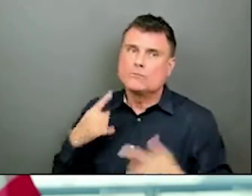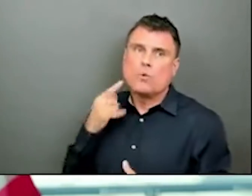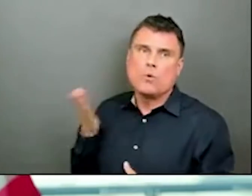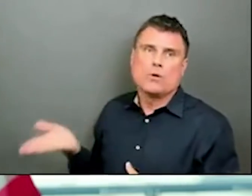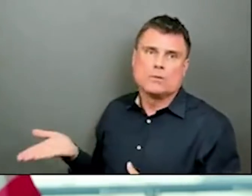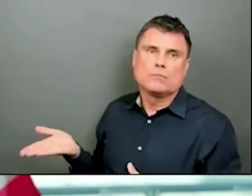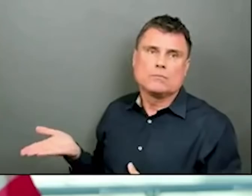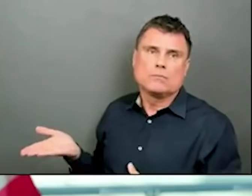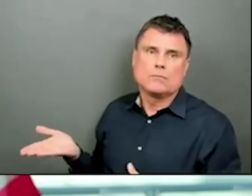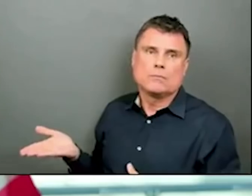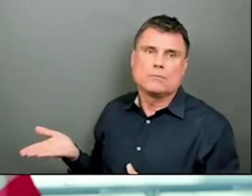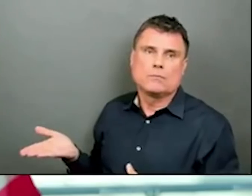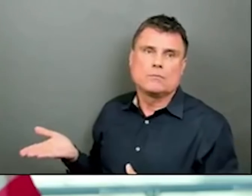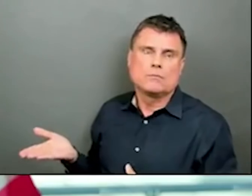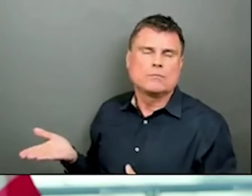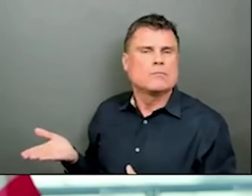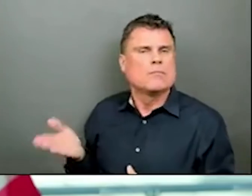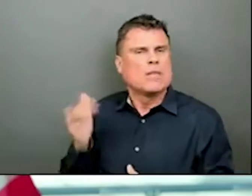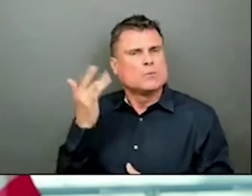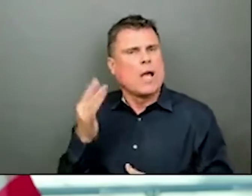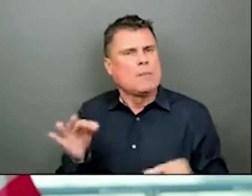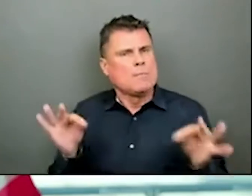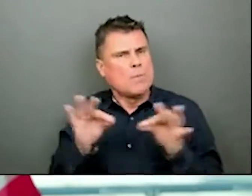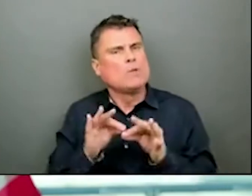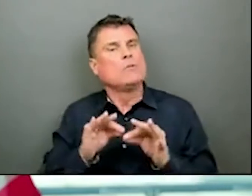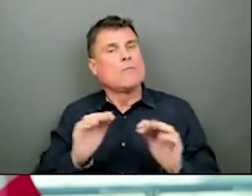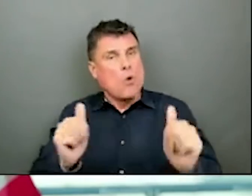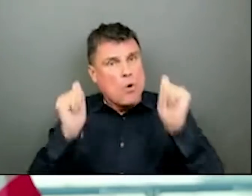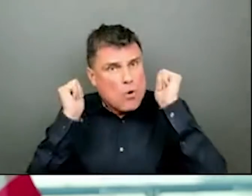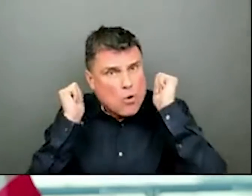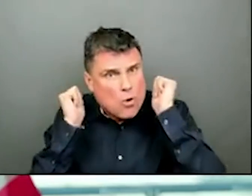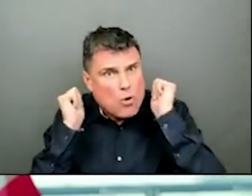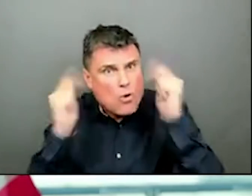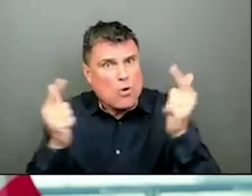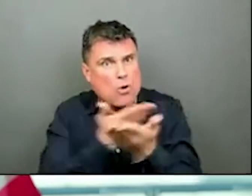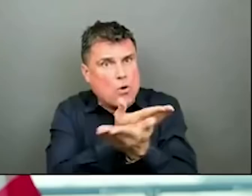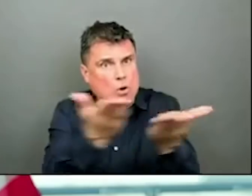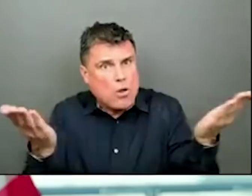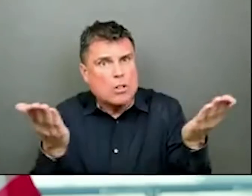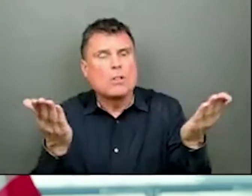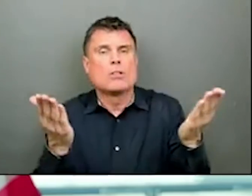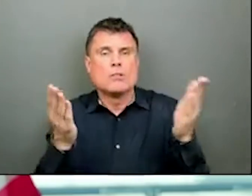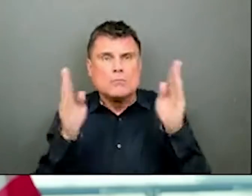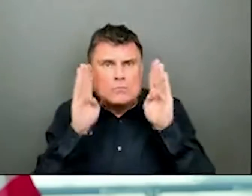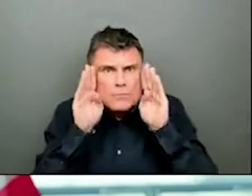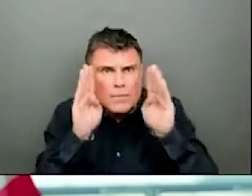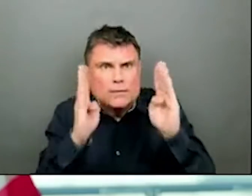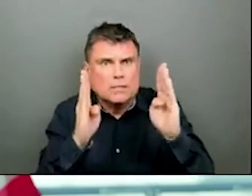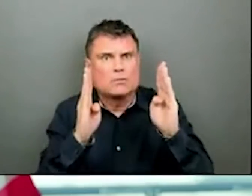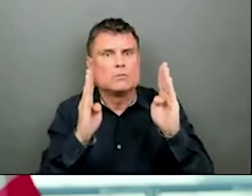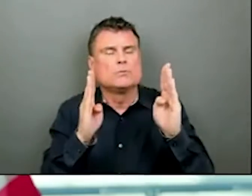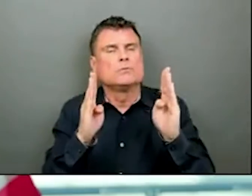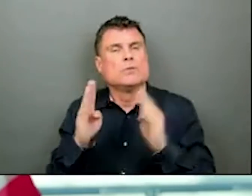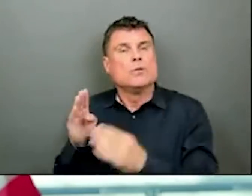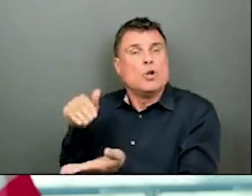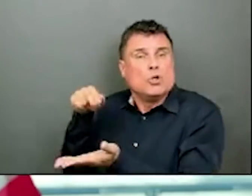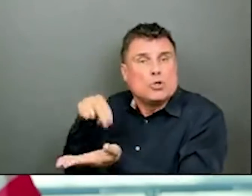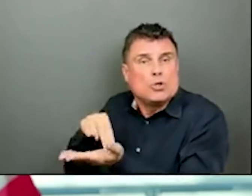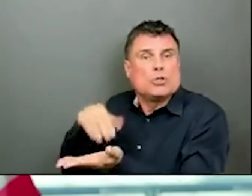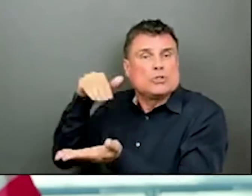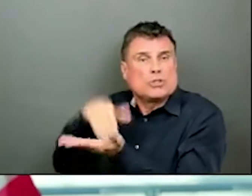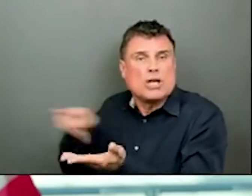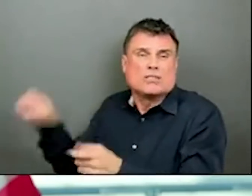is so important for all of us to pay attention, because these are people who have been working on those front lines for over a year